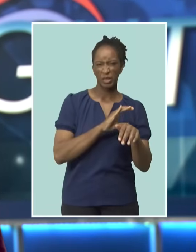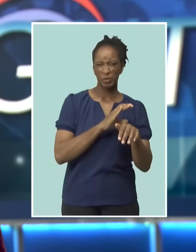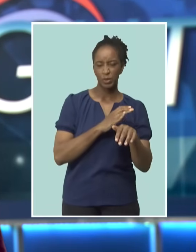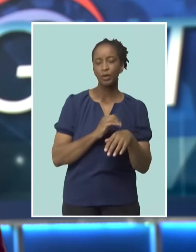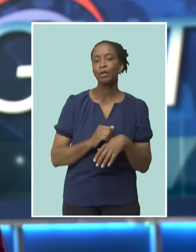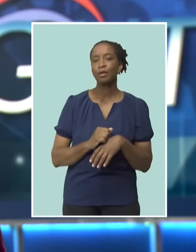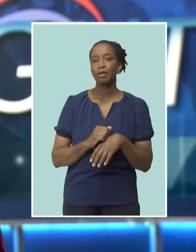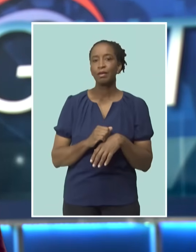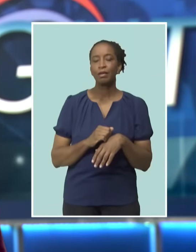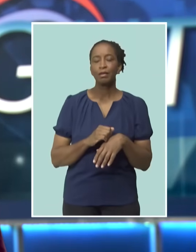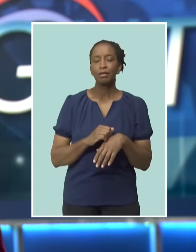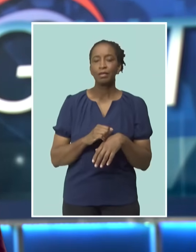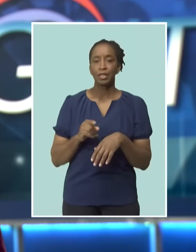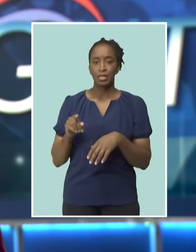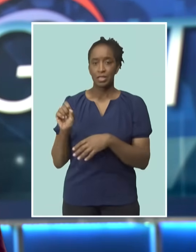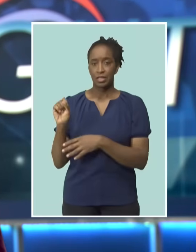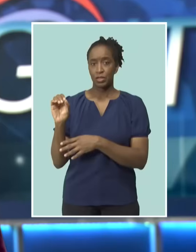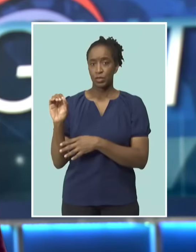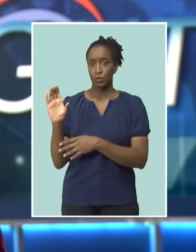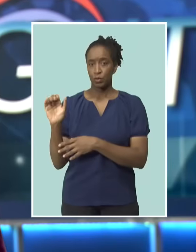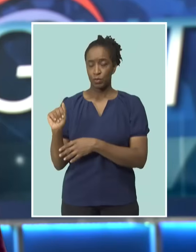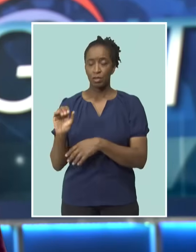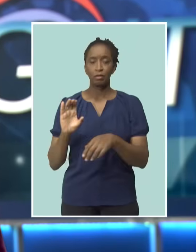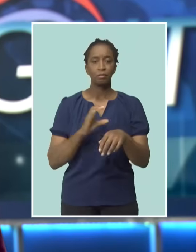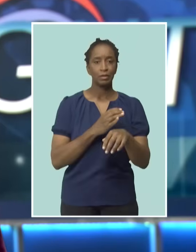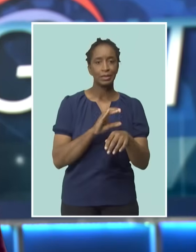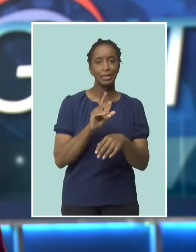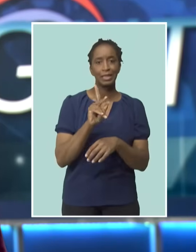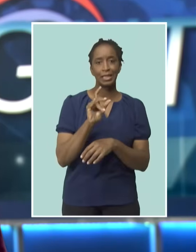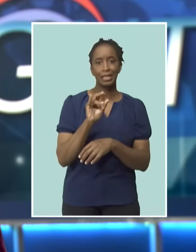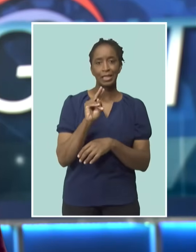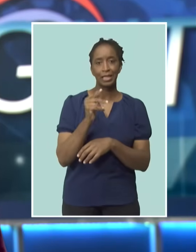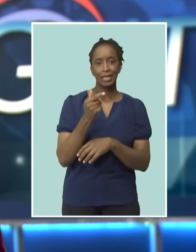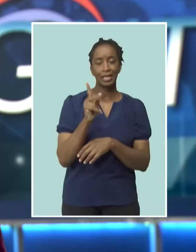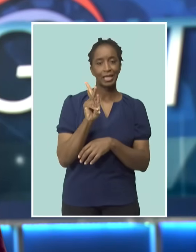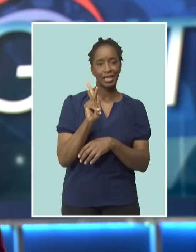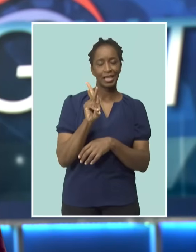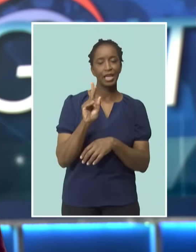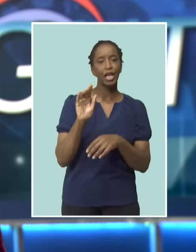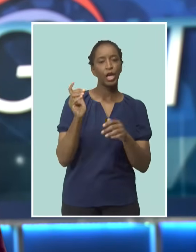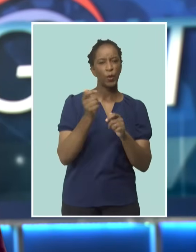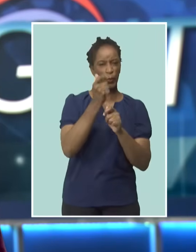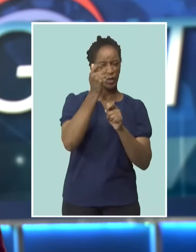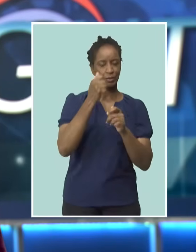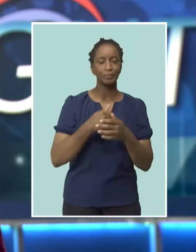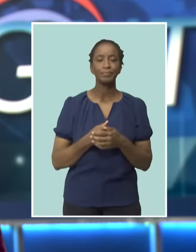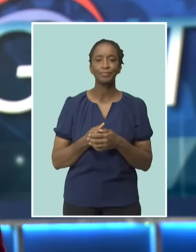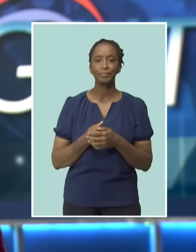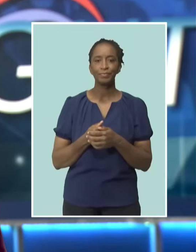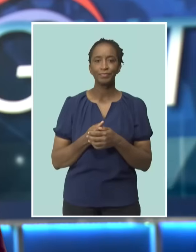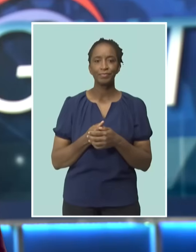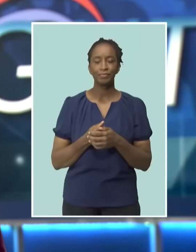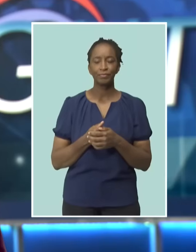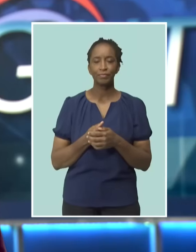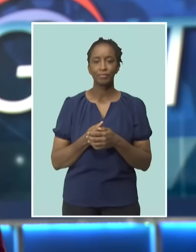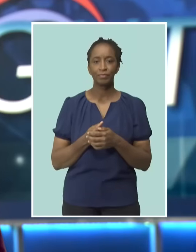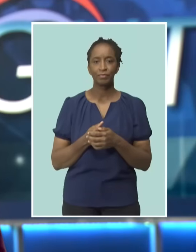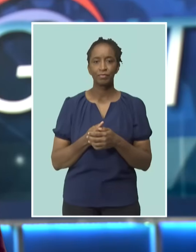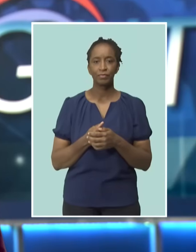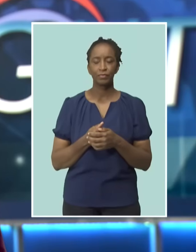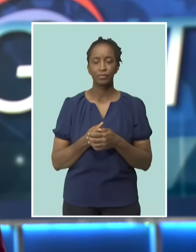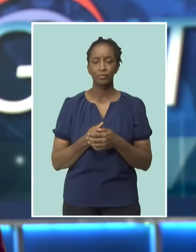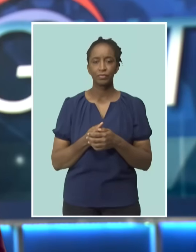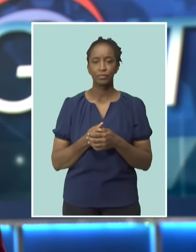two were announced winners in the Scotiabank Junior Monarch competition in the wee hours of this morning. Our Anesta Henry has